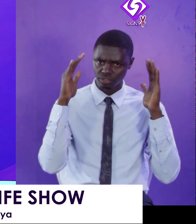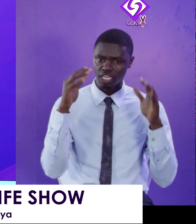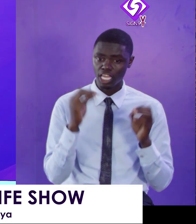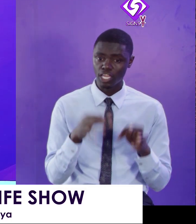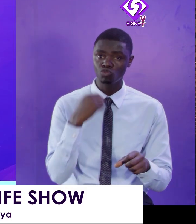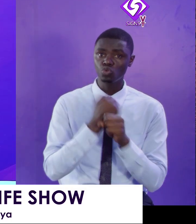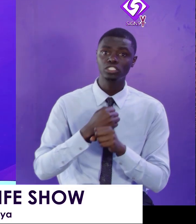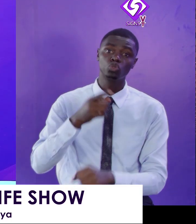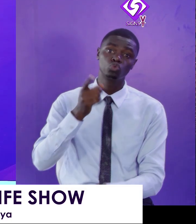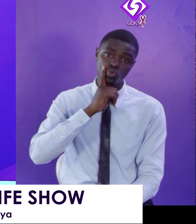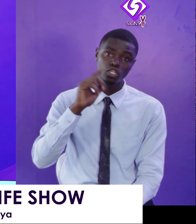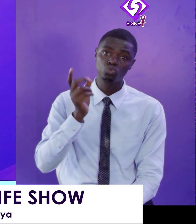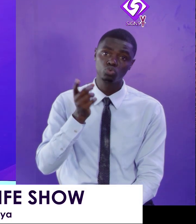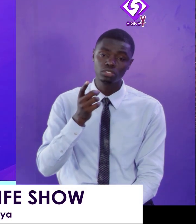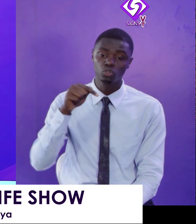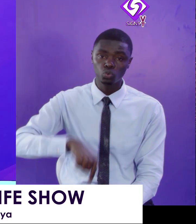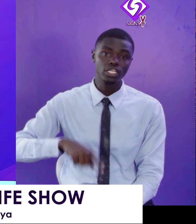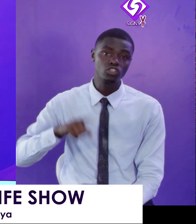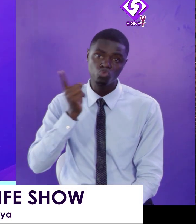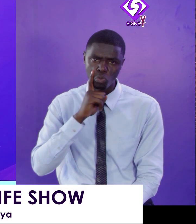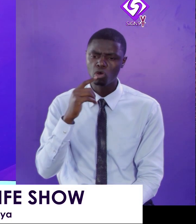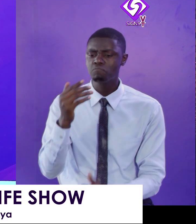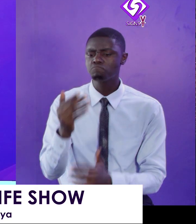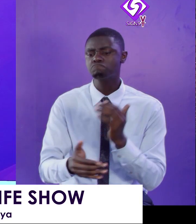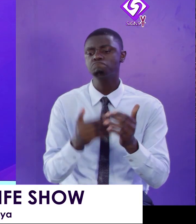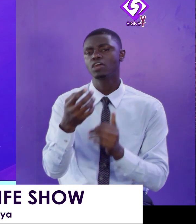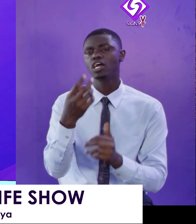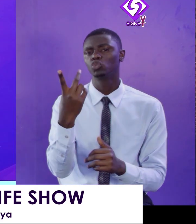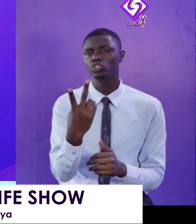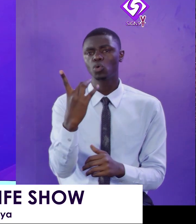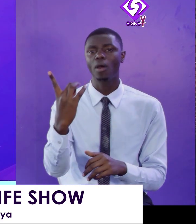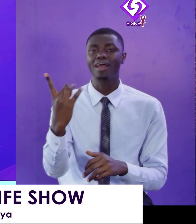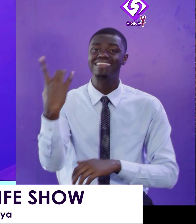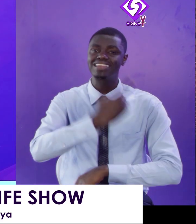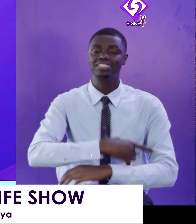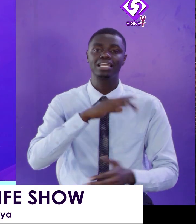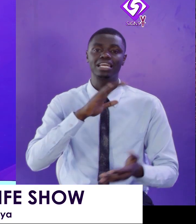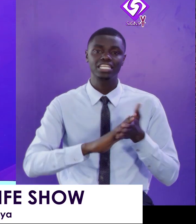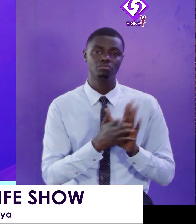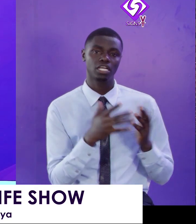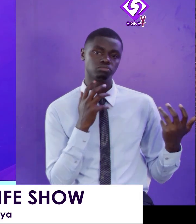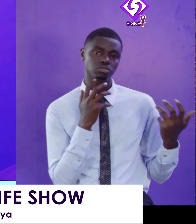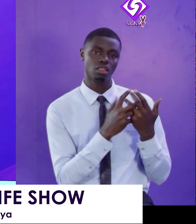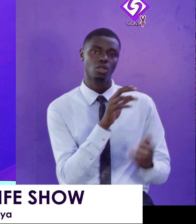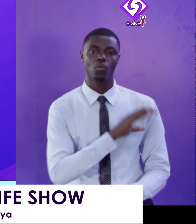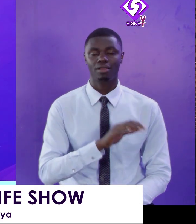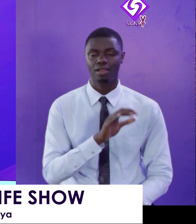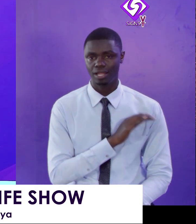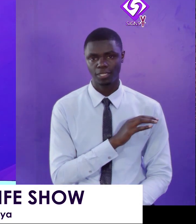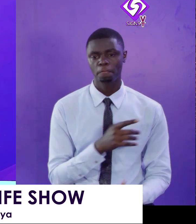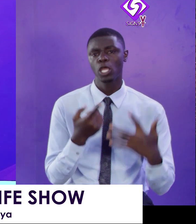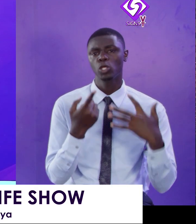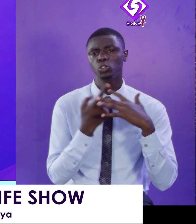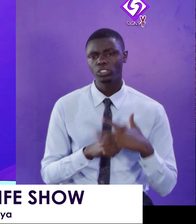today, tomorrow, after about 21 days, by research, it becomes a character. So you start working on